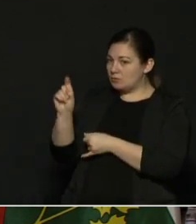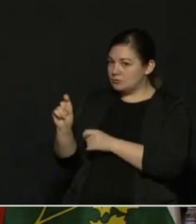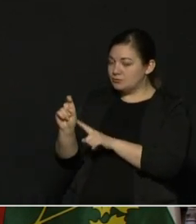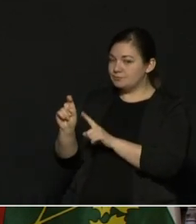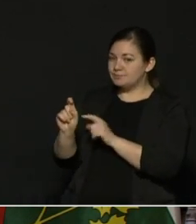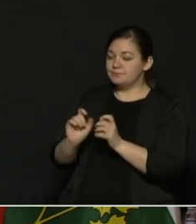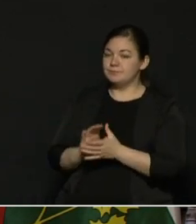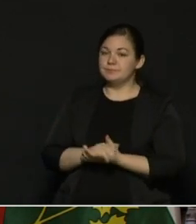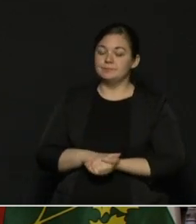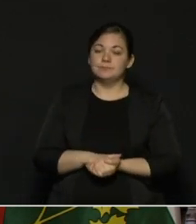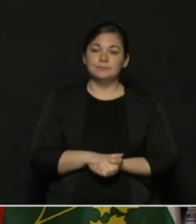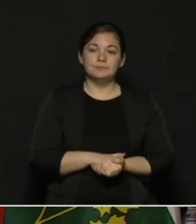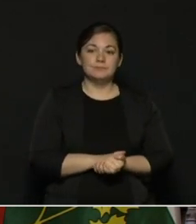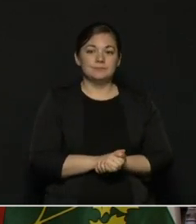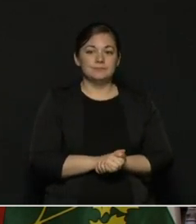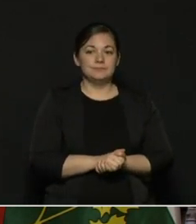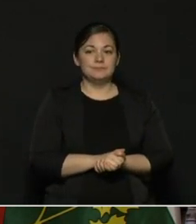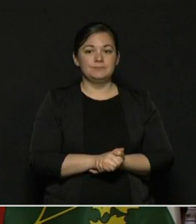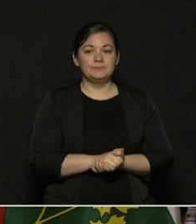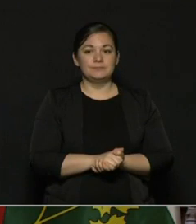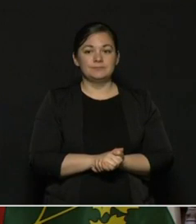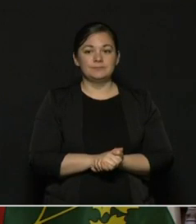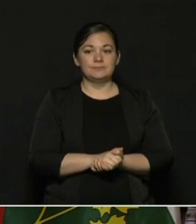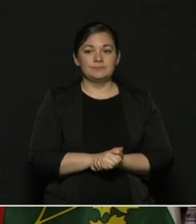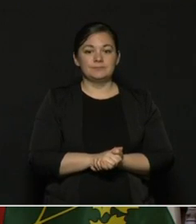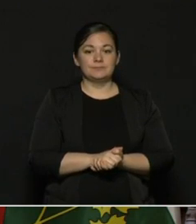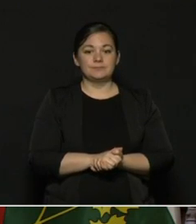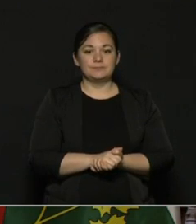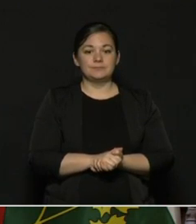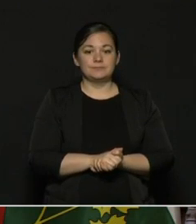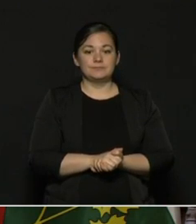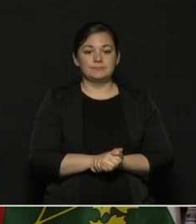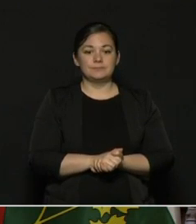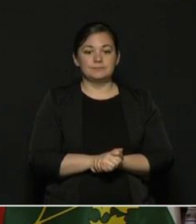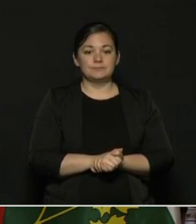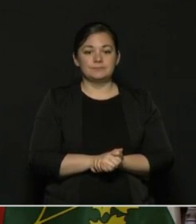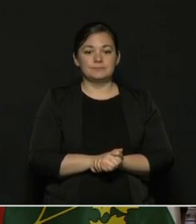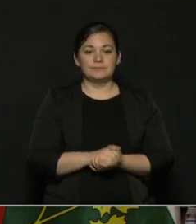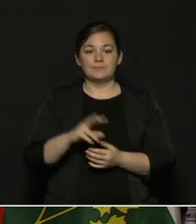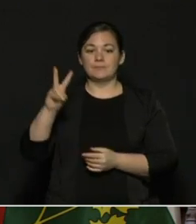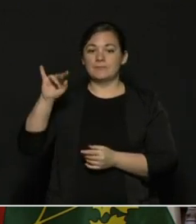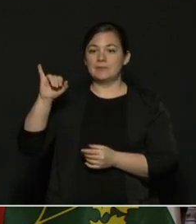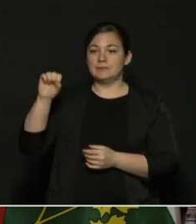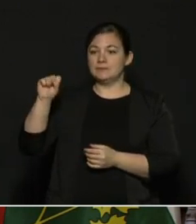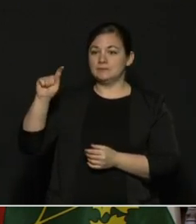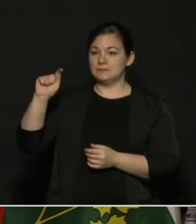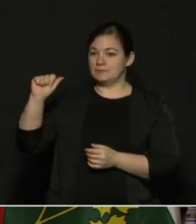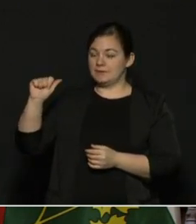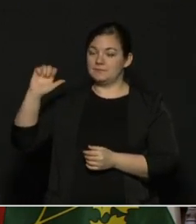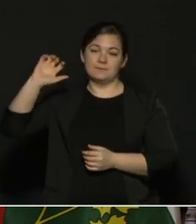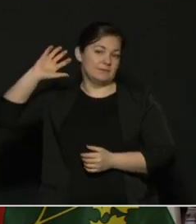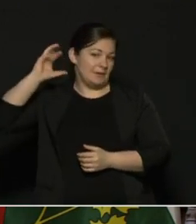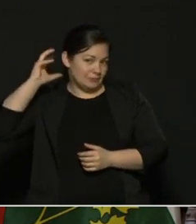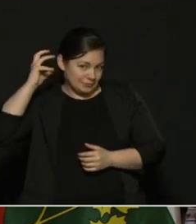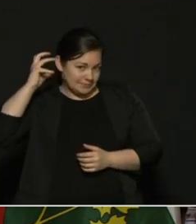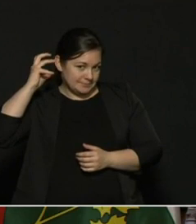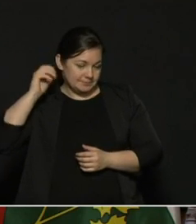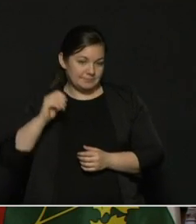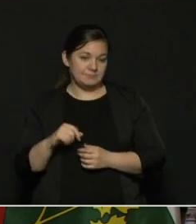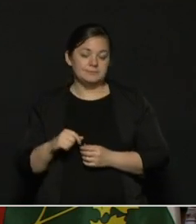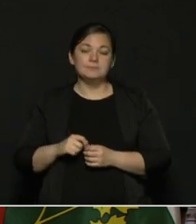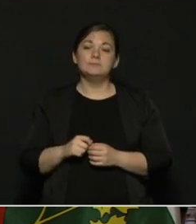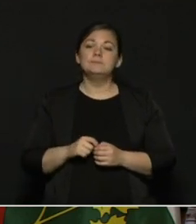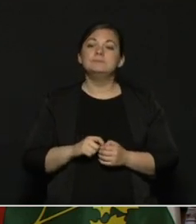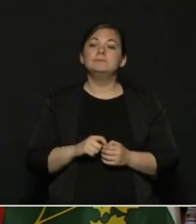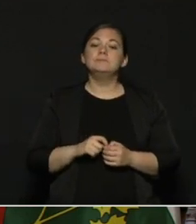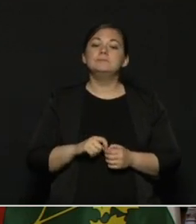Your final question comes from Mo Fahim with Vista Radio. Please go ahead. Thank you. Good afternoon, doctors, and